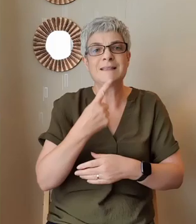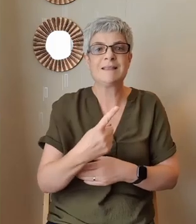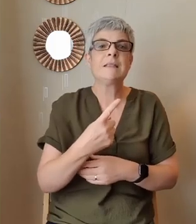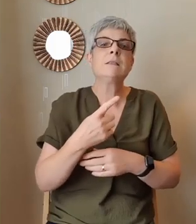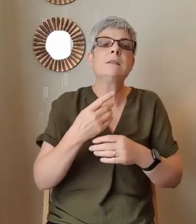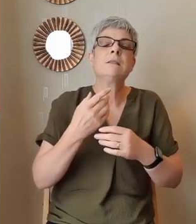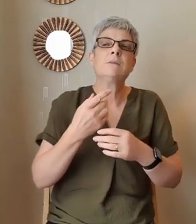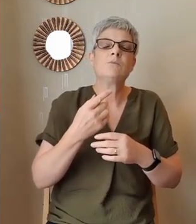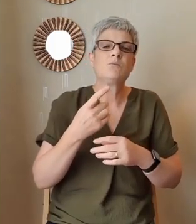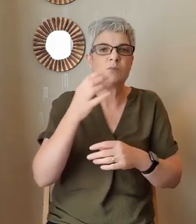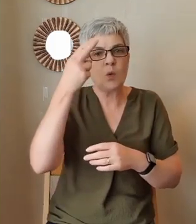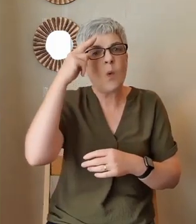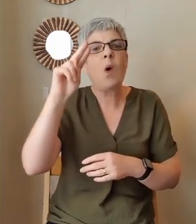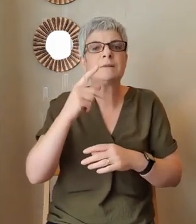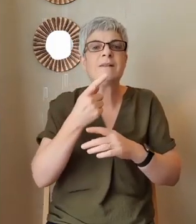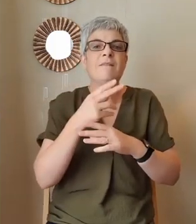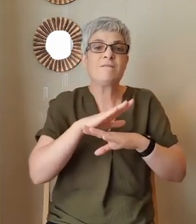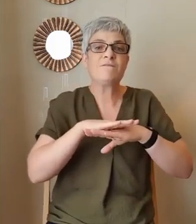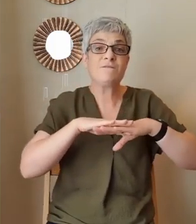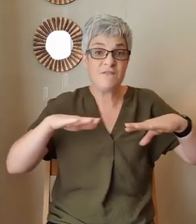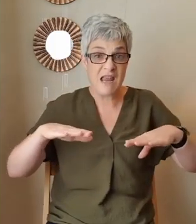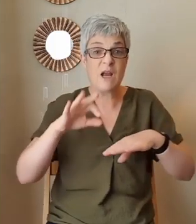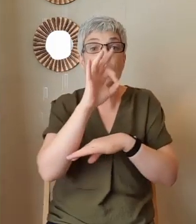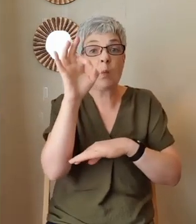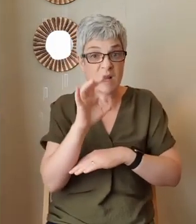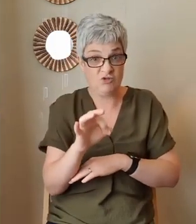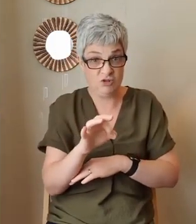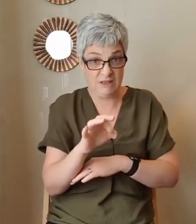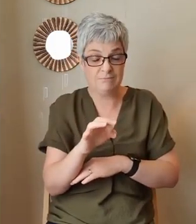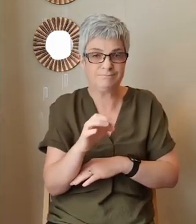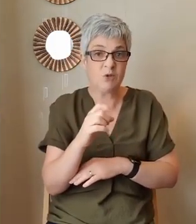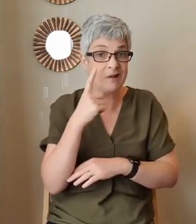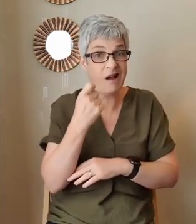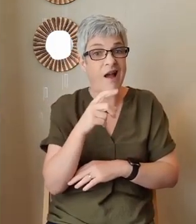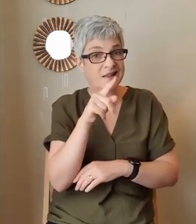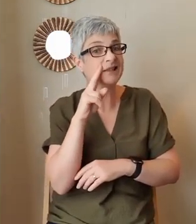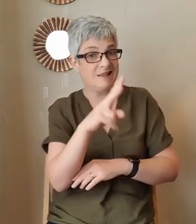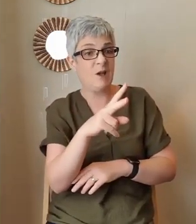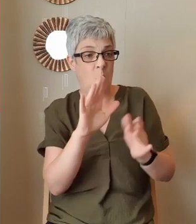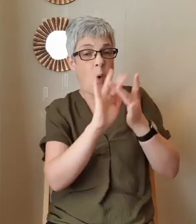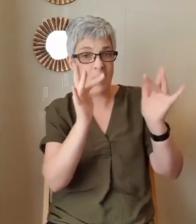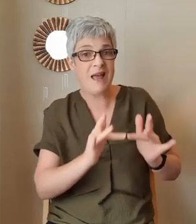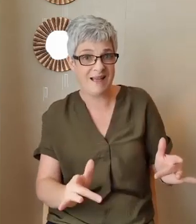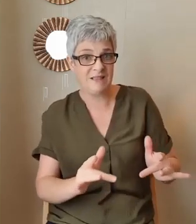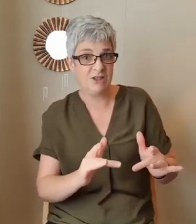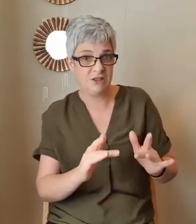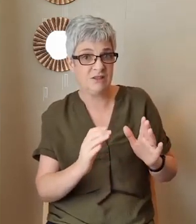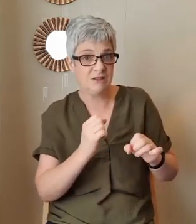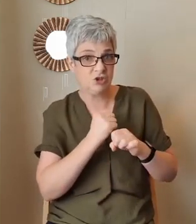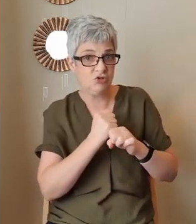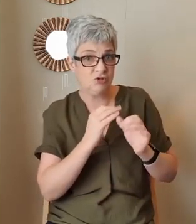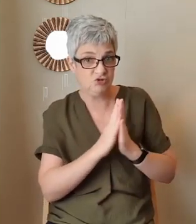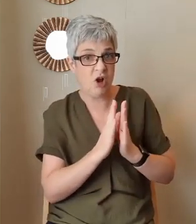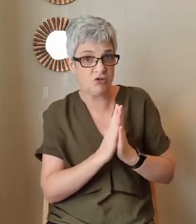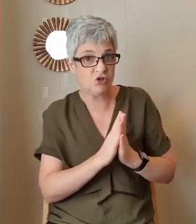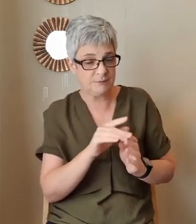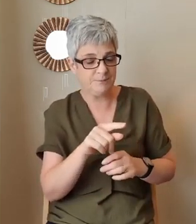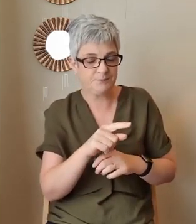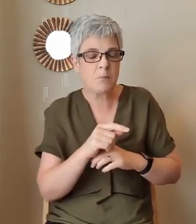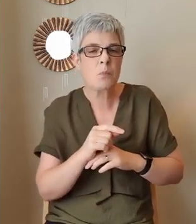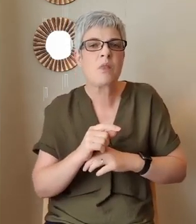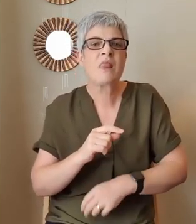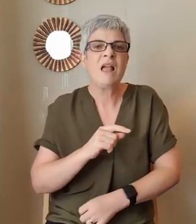Question, available through the church's website. And it's a series of interviews with a whole range of